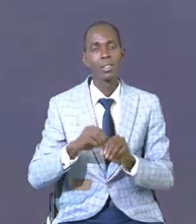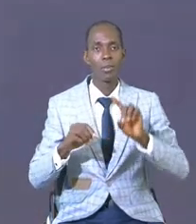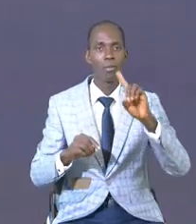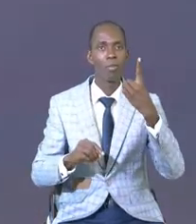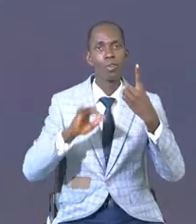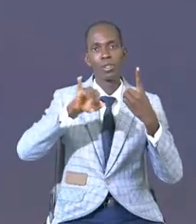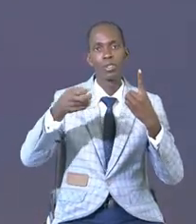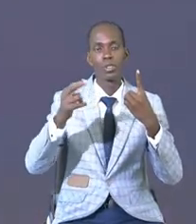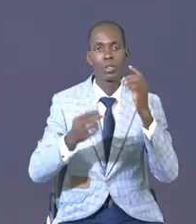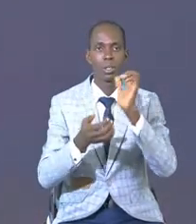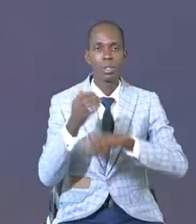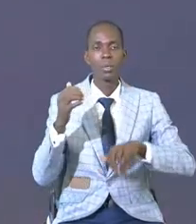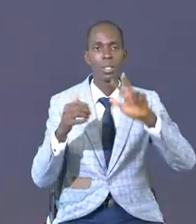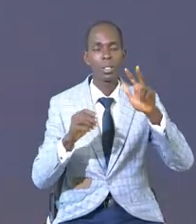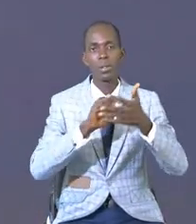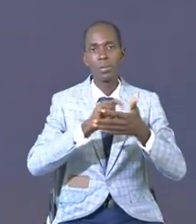1 John chapter 3 verse 5,